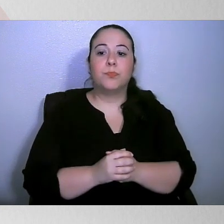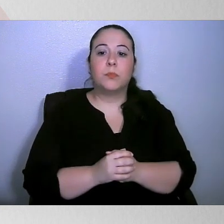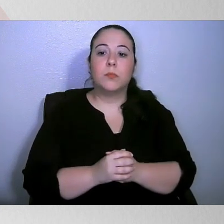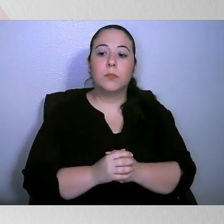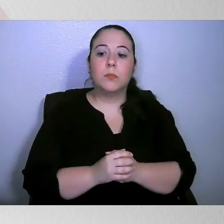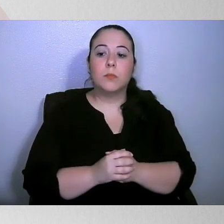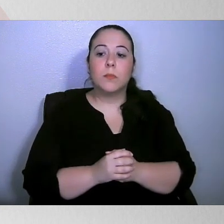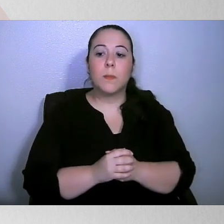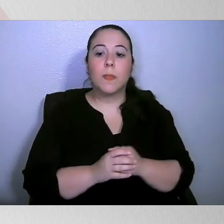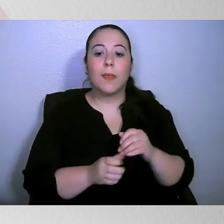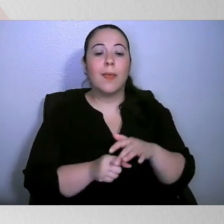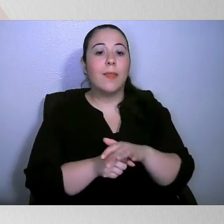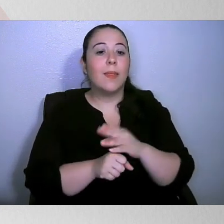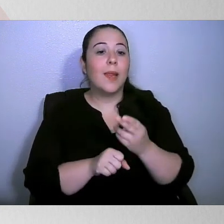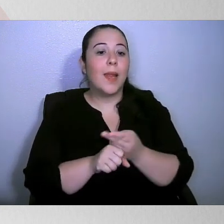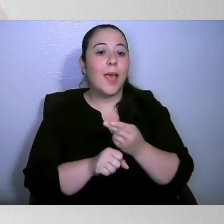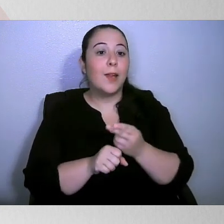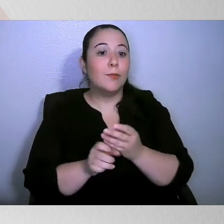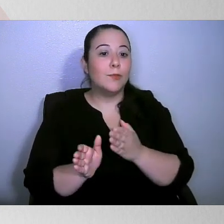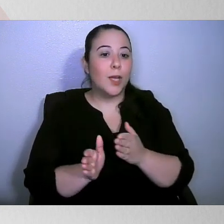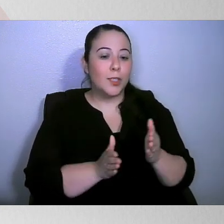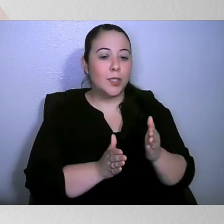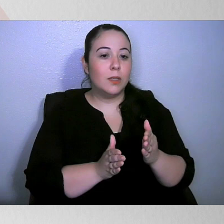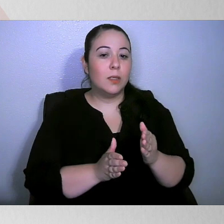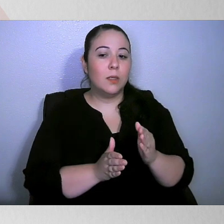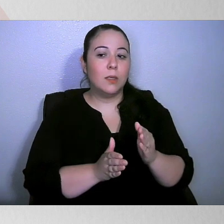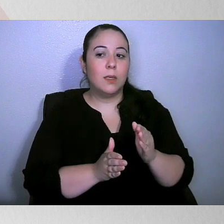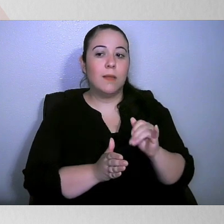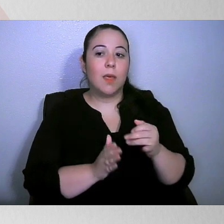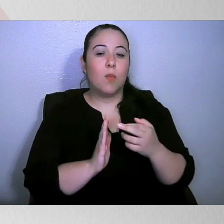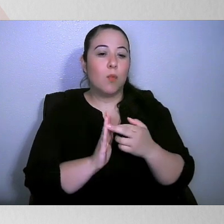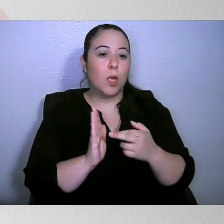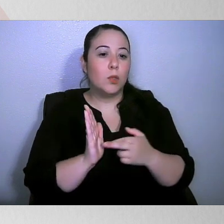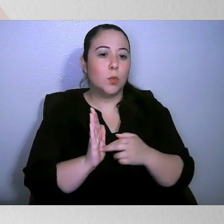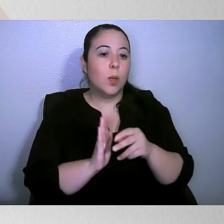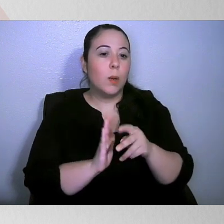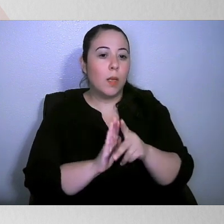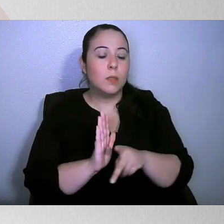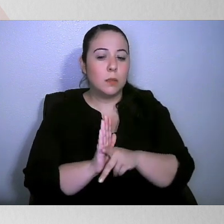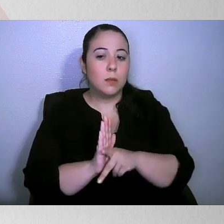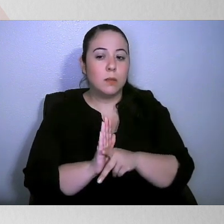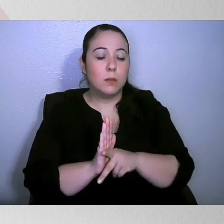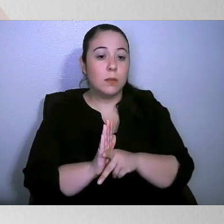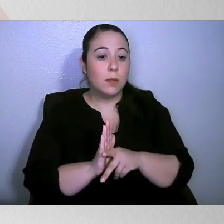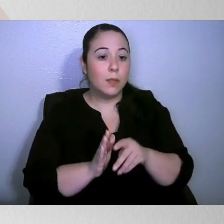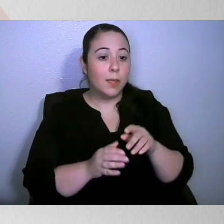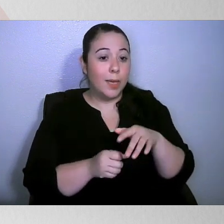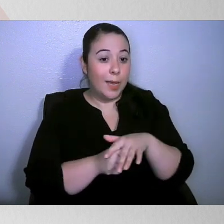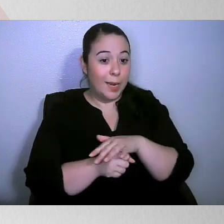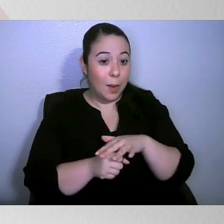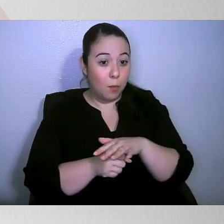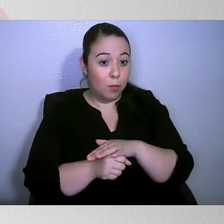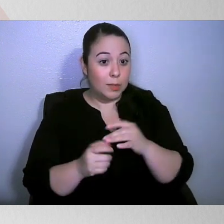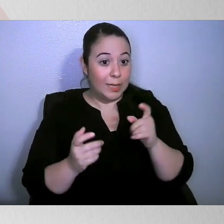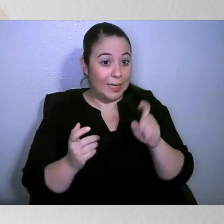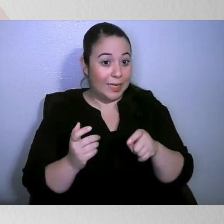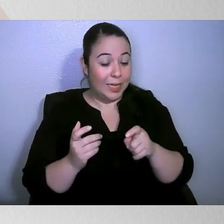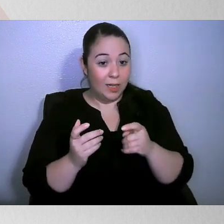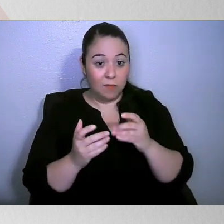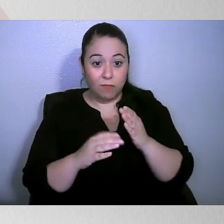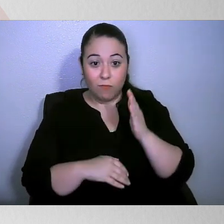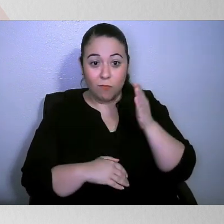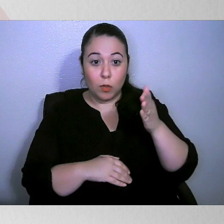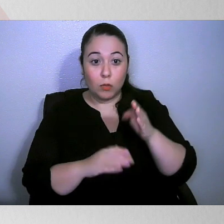Land Use Strategy 1.1, Regulatory and Policy. In existing neighborhoods, require future redevelopment and changes in